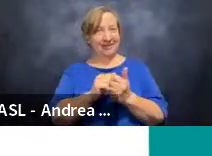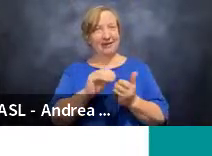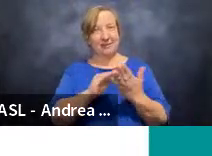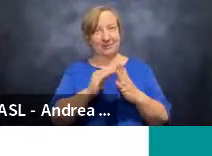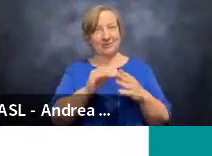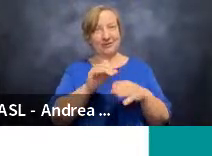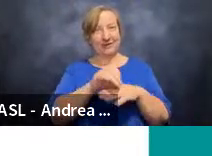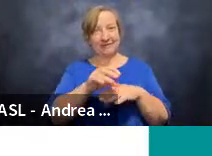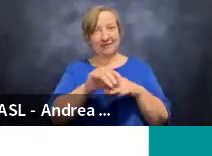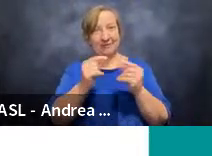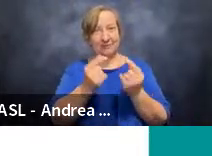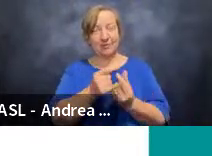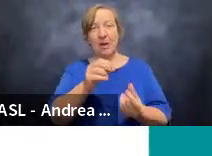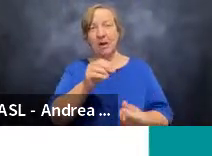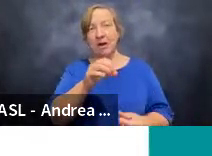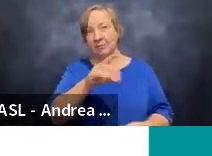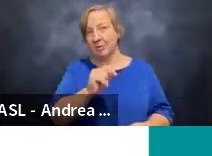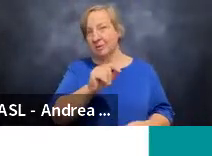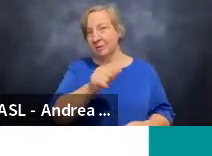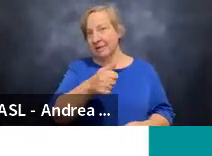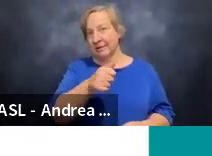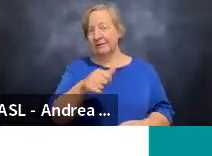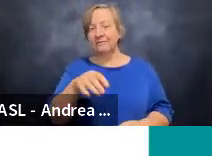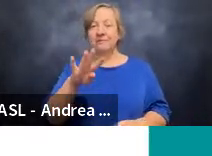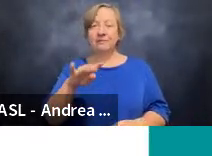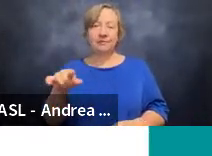10th from 4 to 6 p.m.